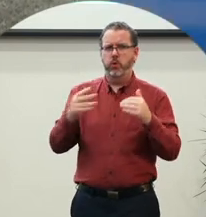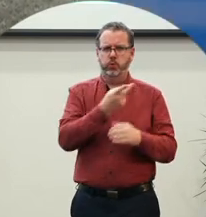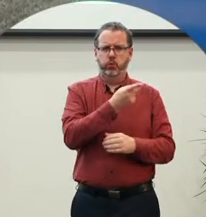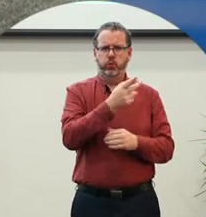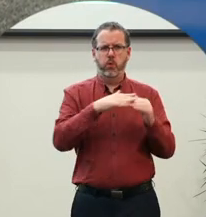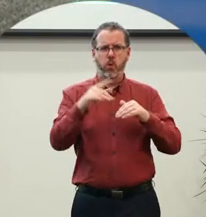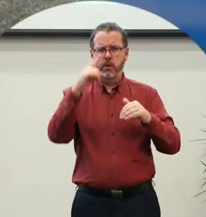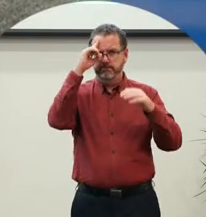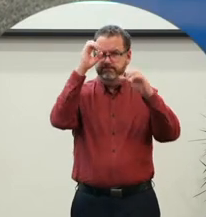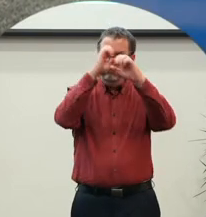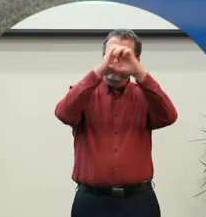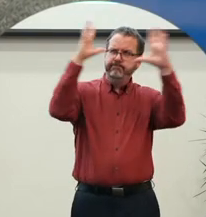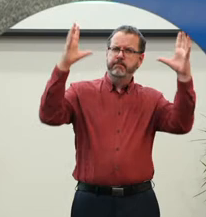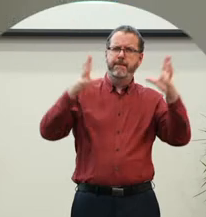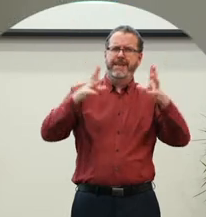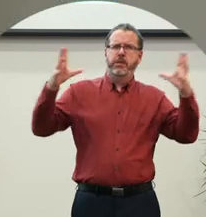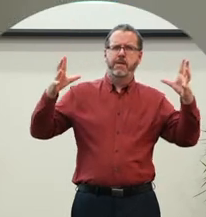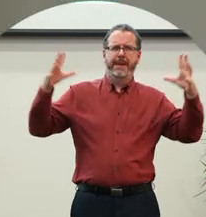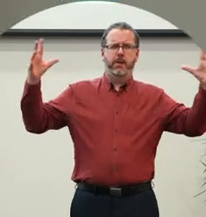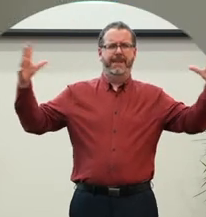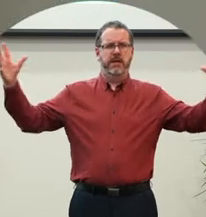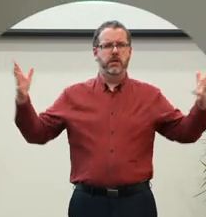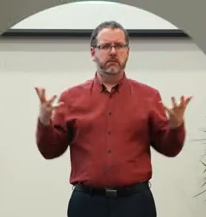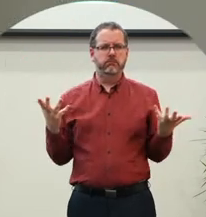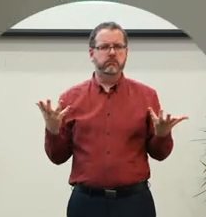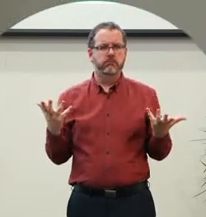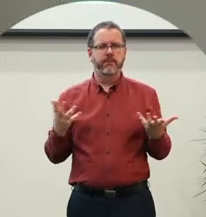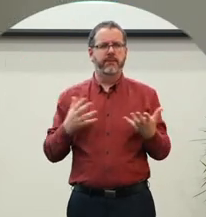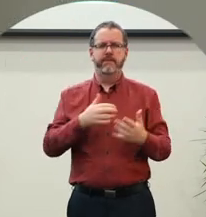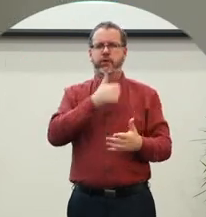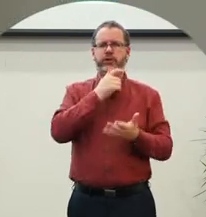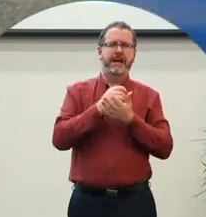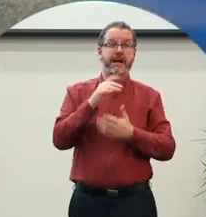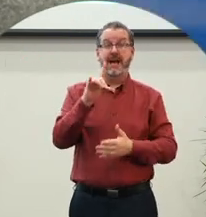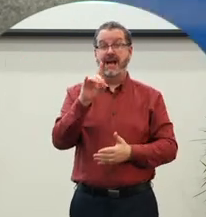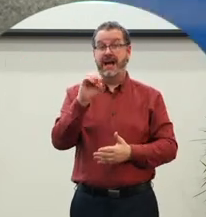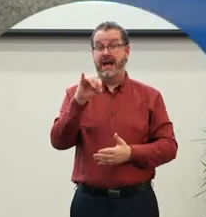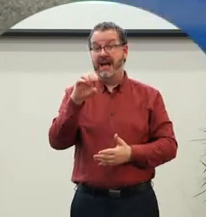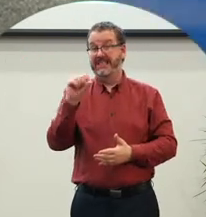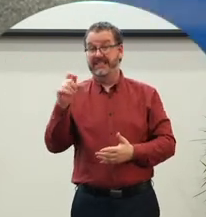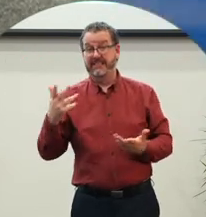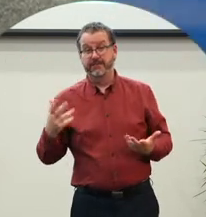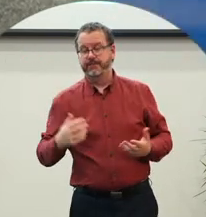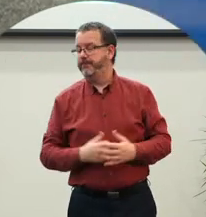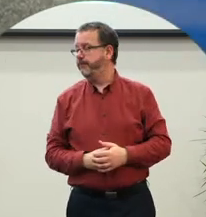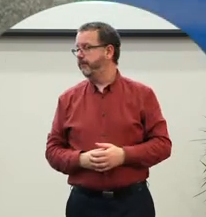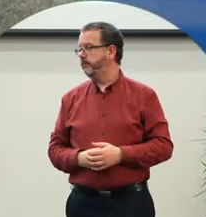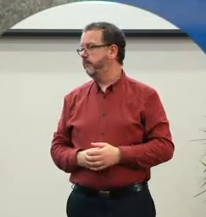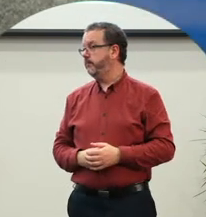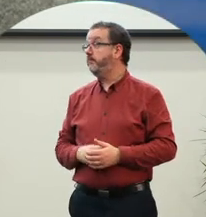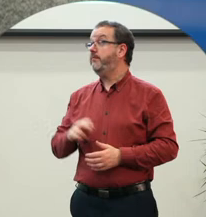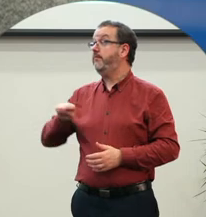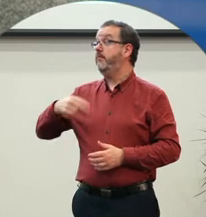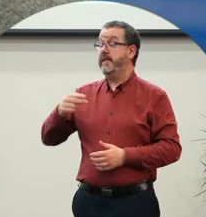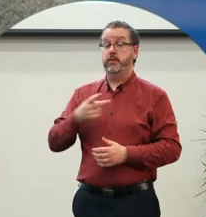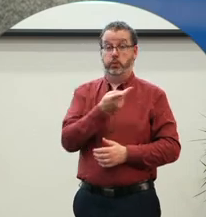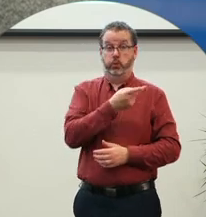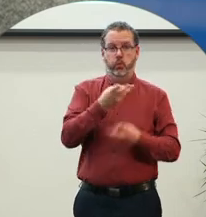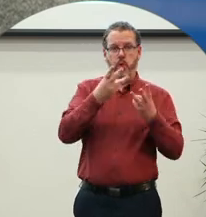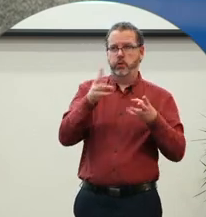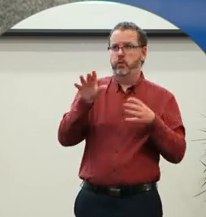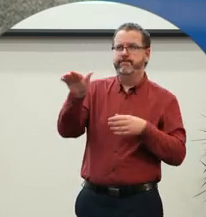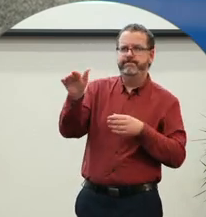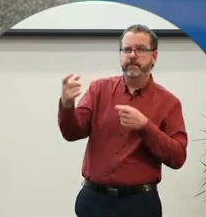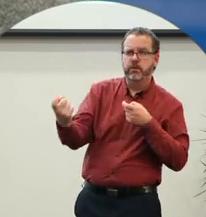And what, yes, what was their next move? What was their first heist? The next thing then was to link up with the IRA. And so